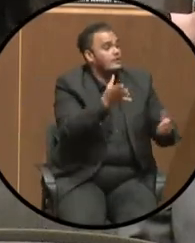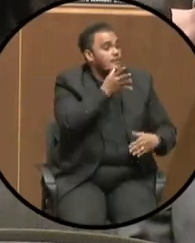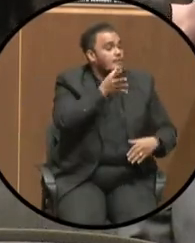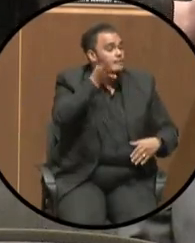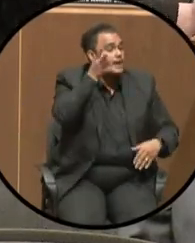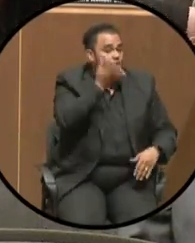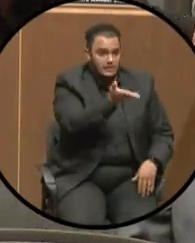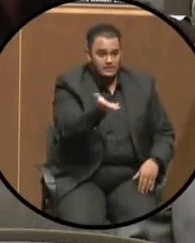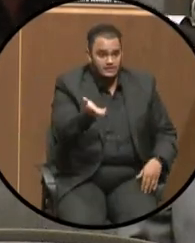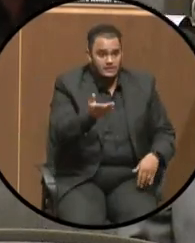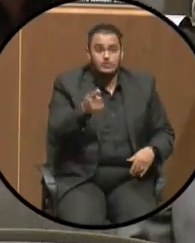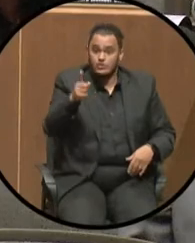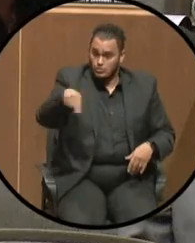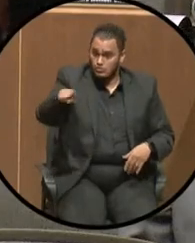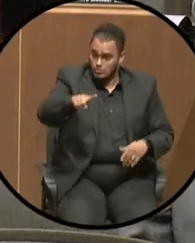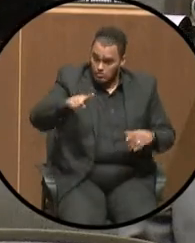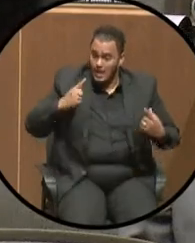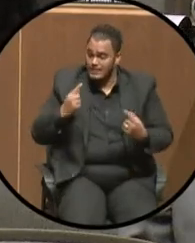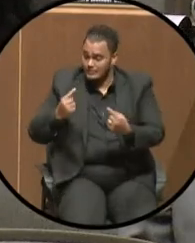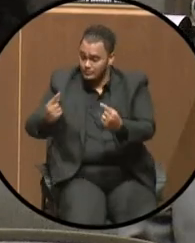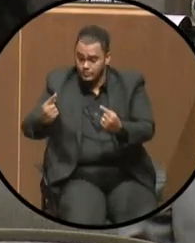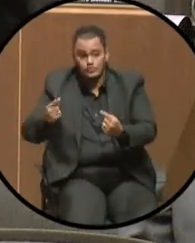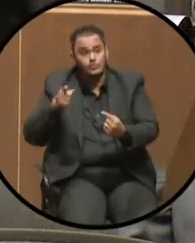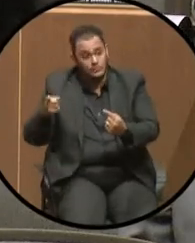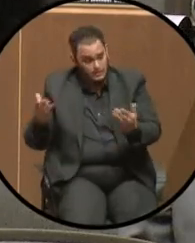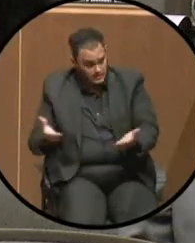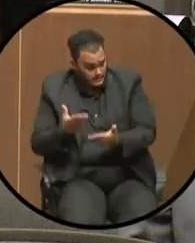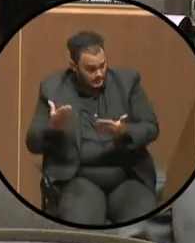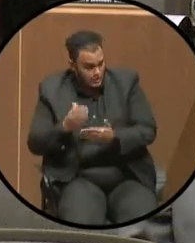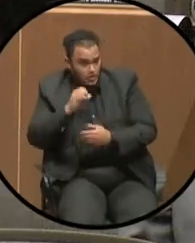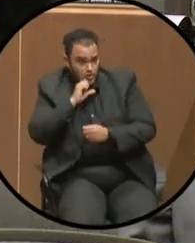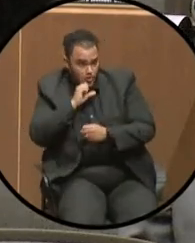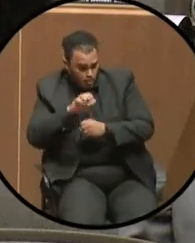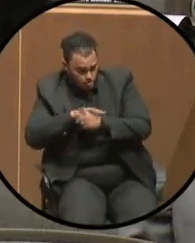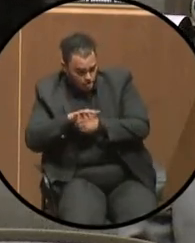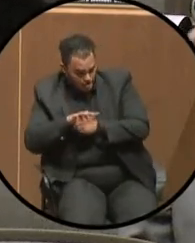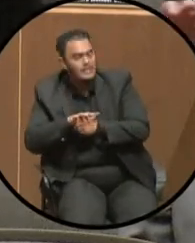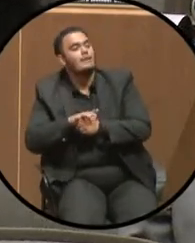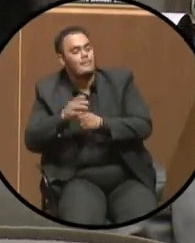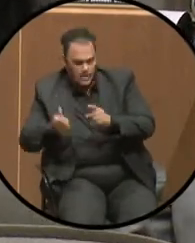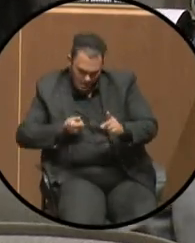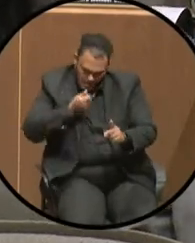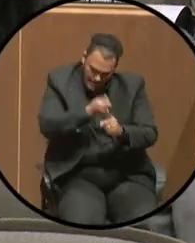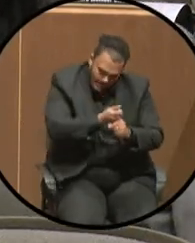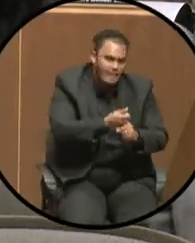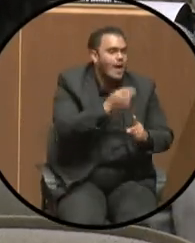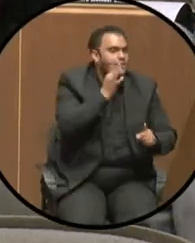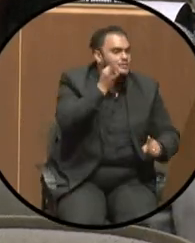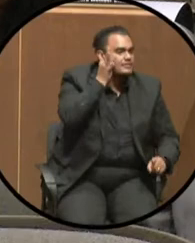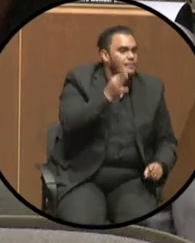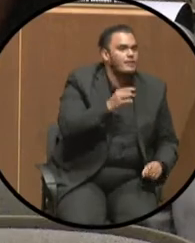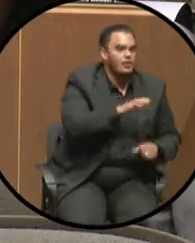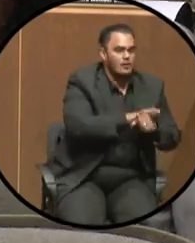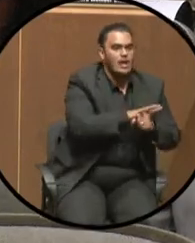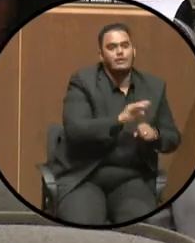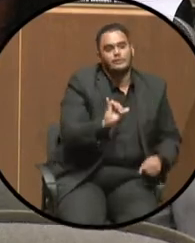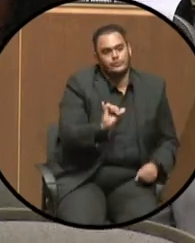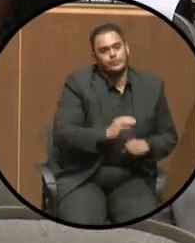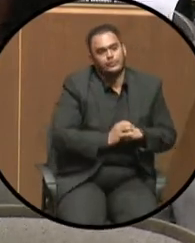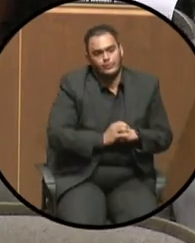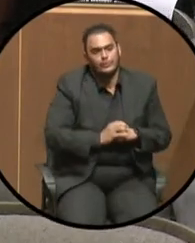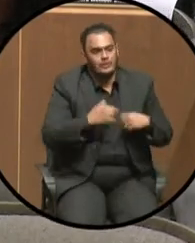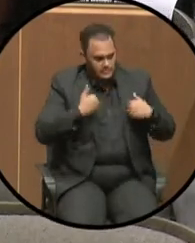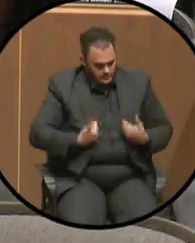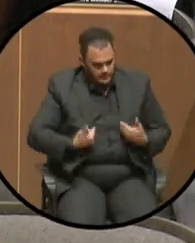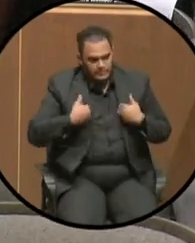County does affect us in Seminole County, I know we look at what you guys do. So My name is Jessica Tillman, and